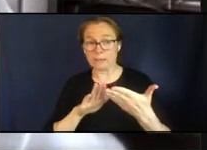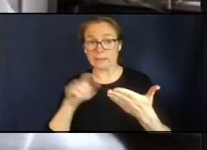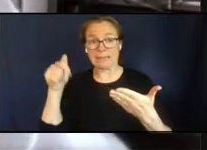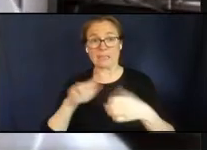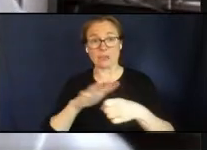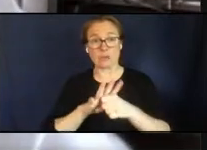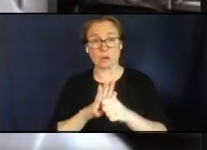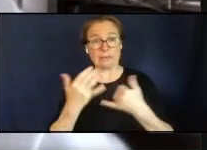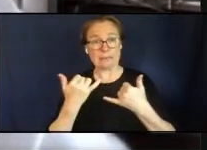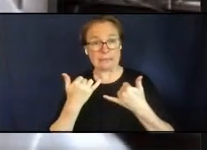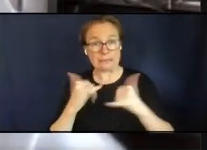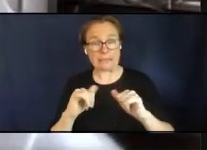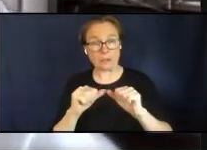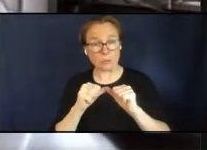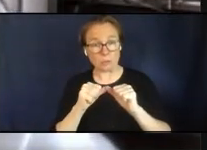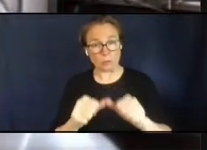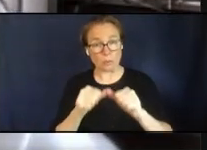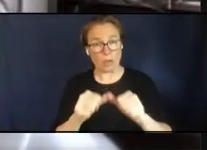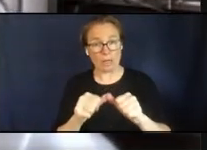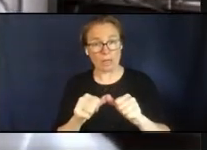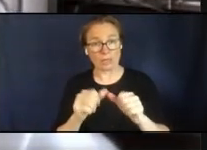these marginalized communities.